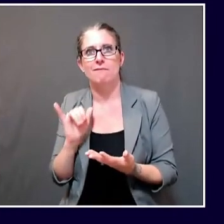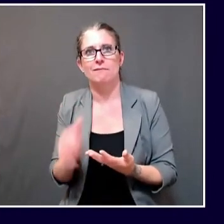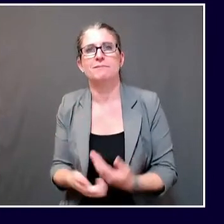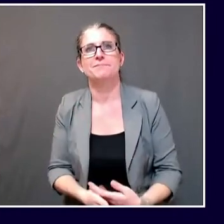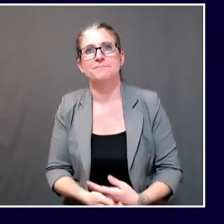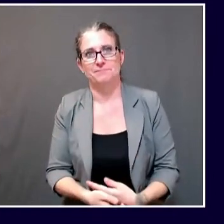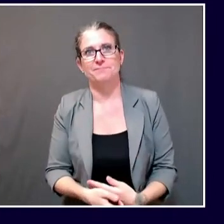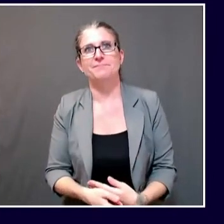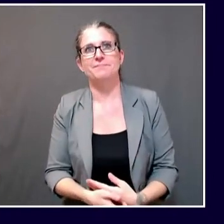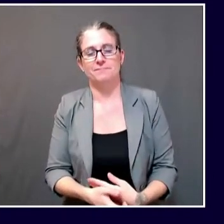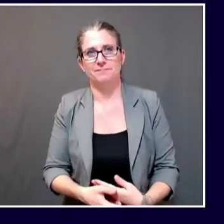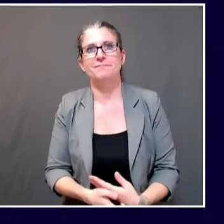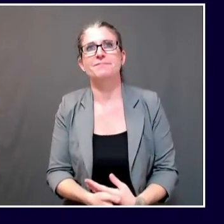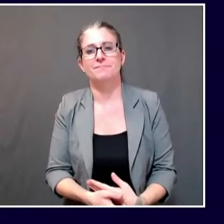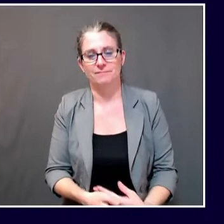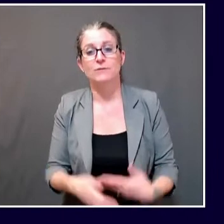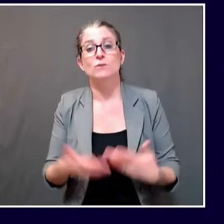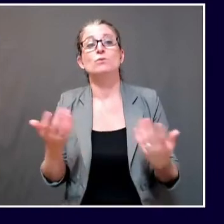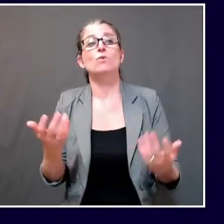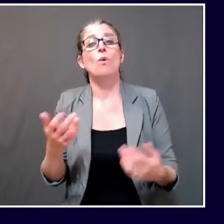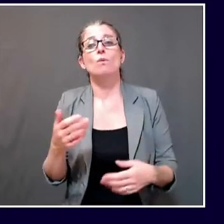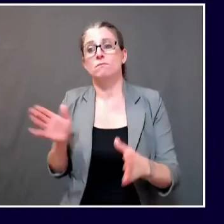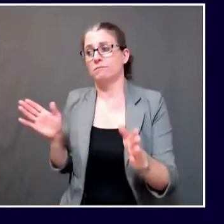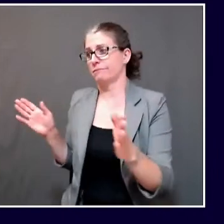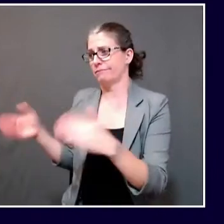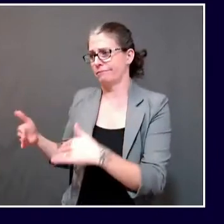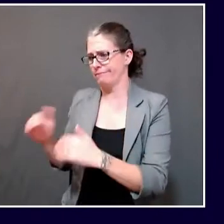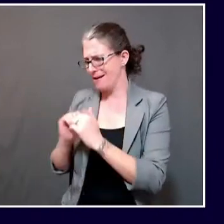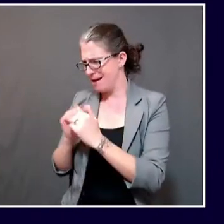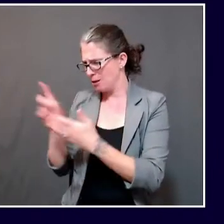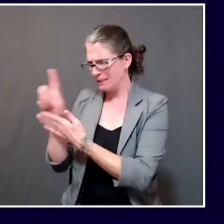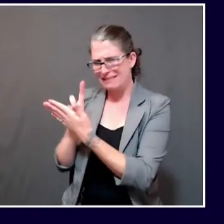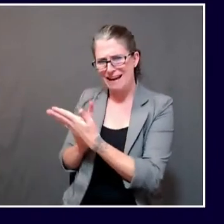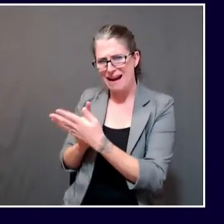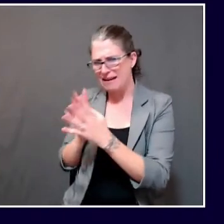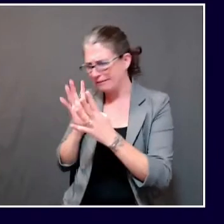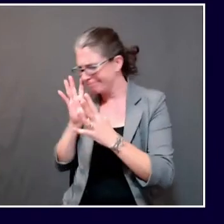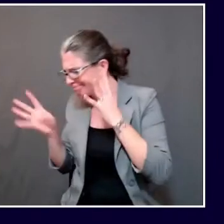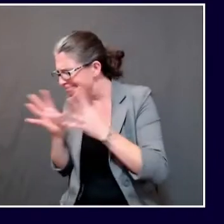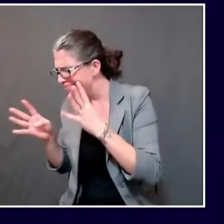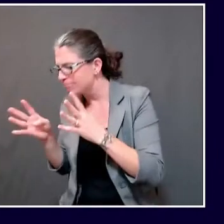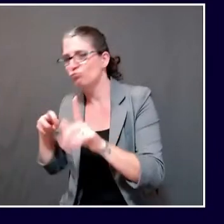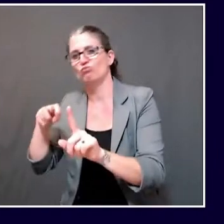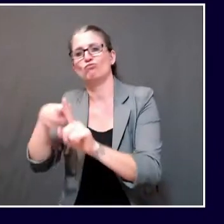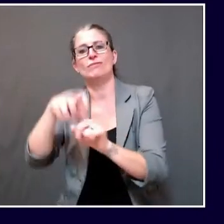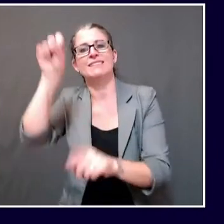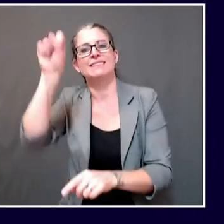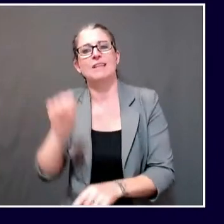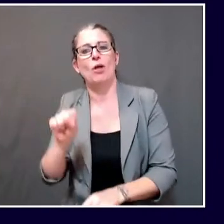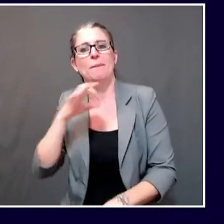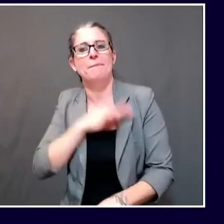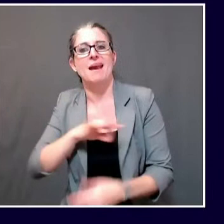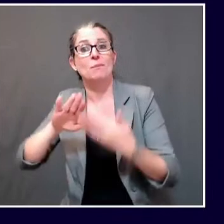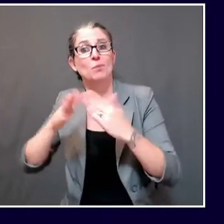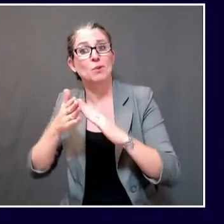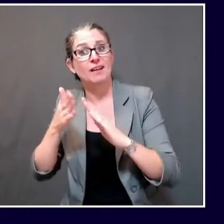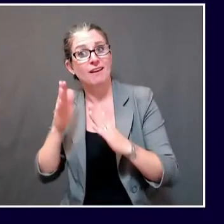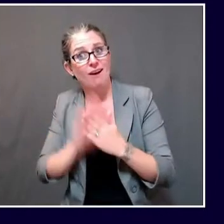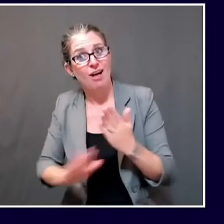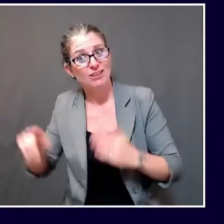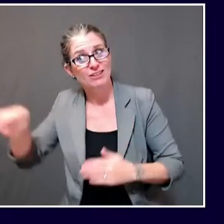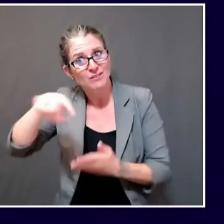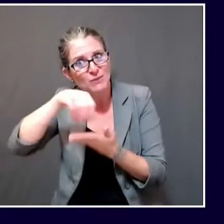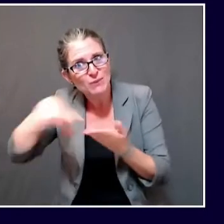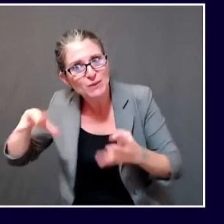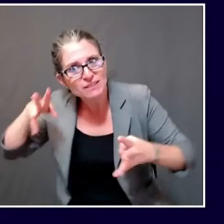the Office of Procurement to sort of serve as a clearinghouse for those towns who wish to get them. And we are covering 80% of the costs